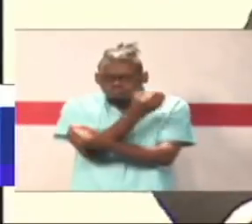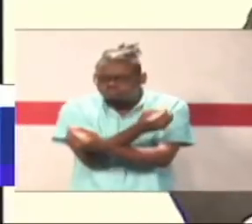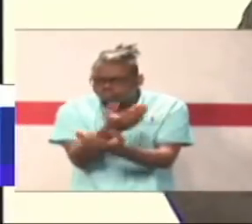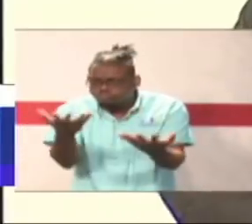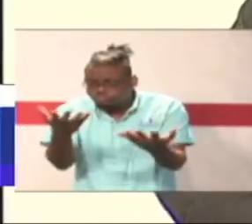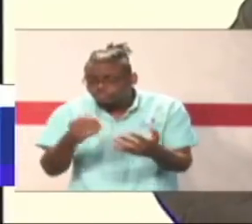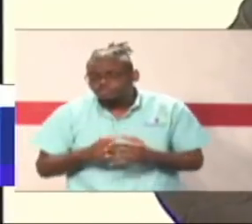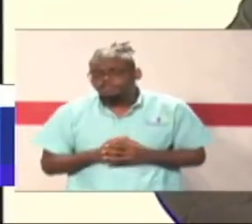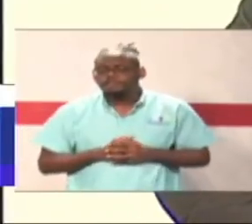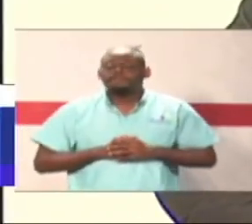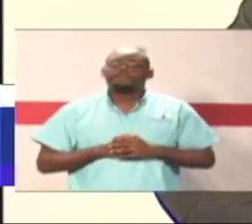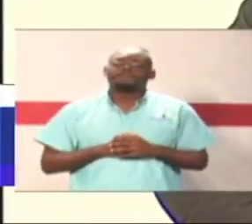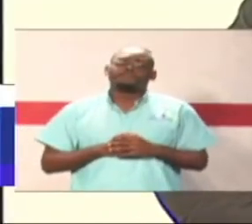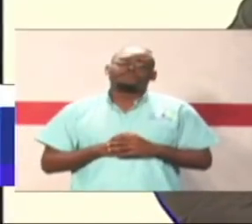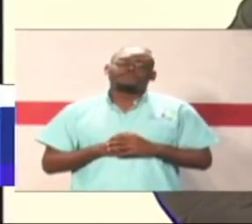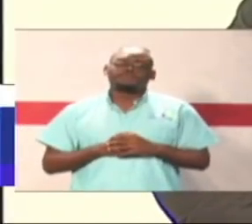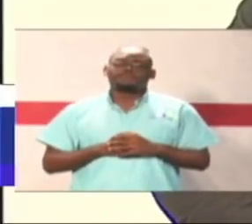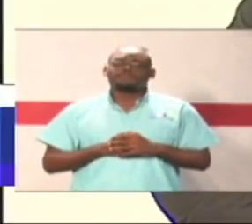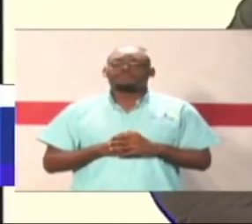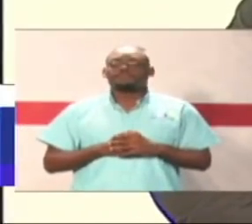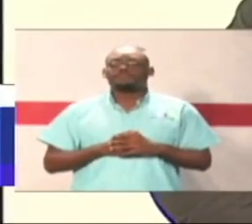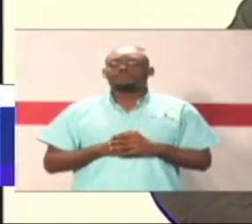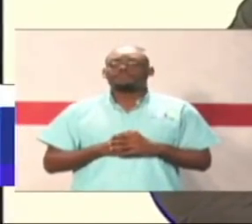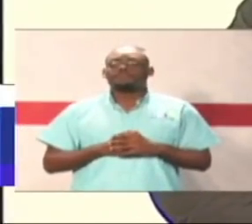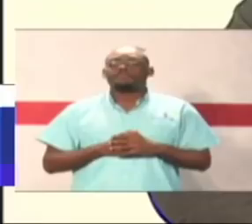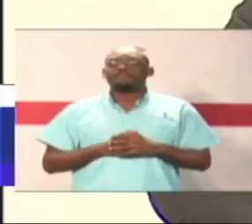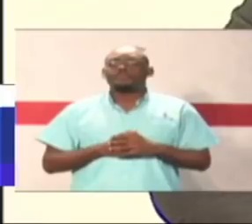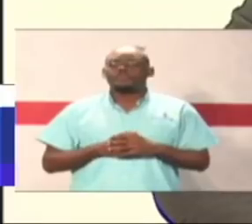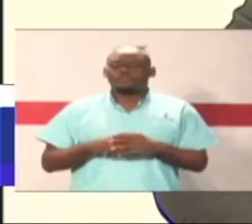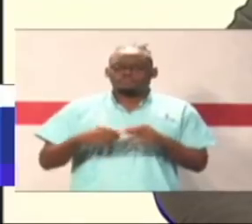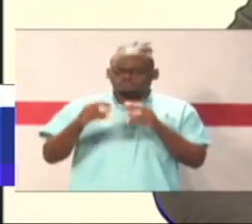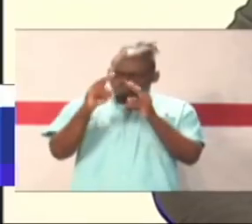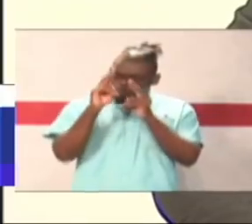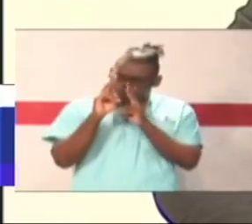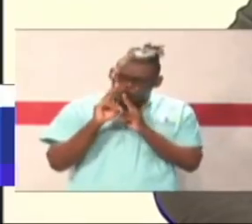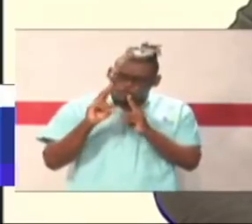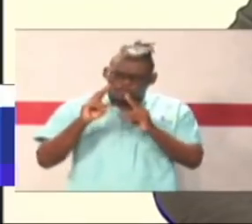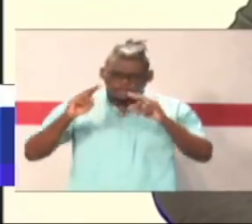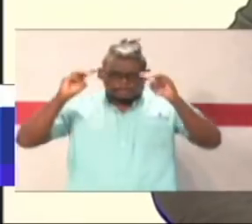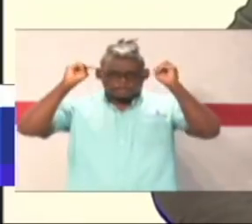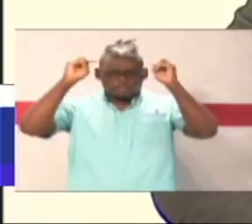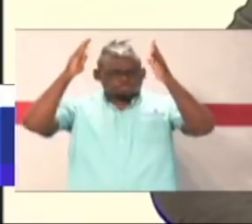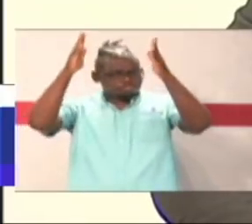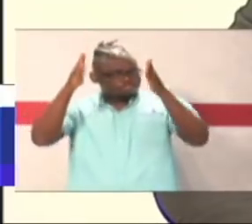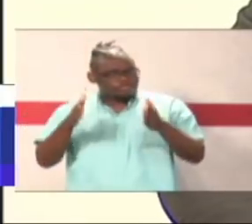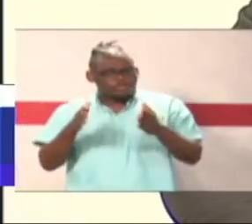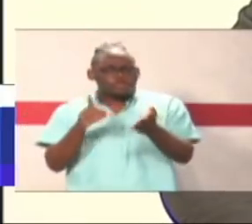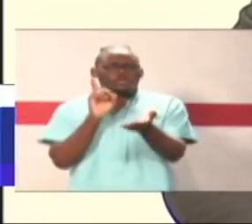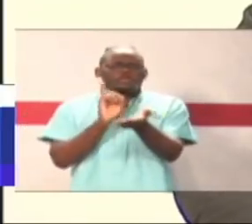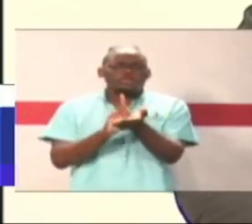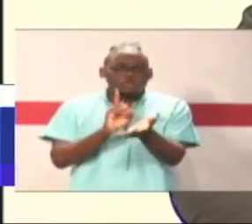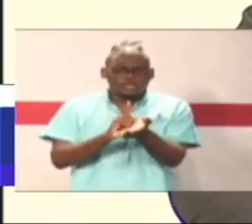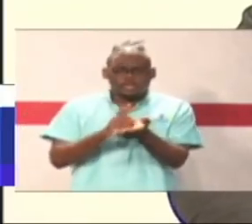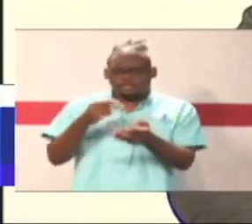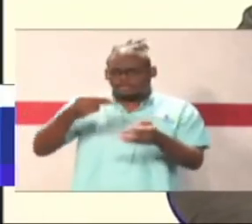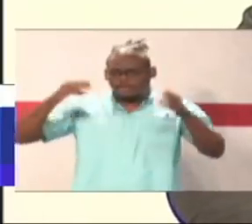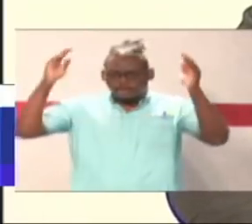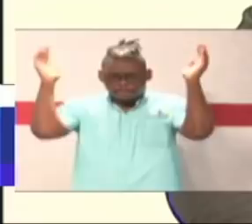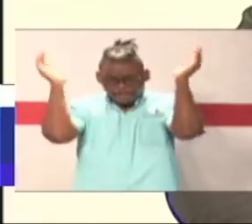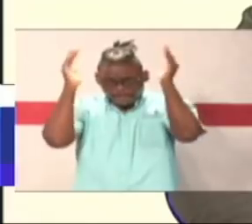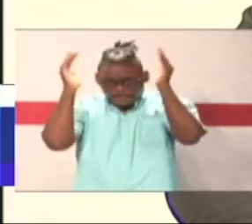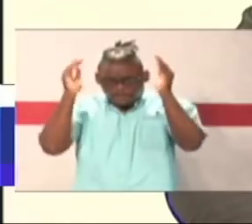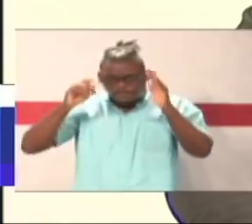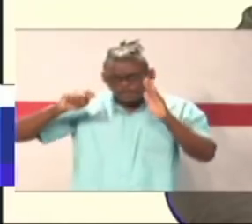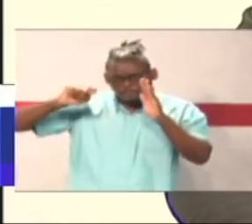Thank you. Honorable Minister, Dr. Hines, Mr. Alexander, members of the media, and members of the listening and